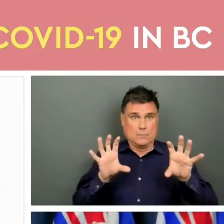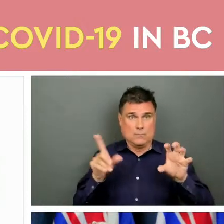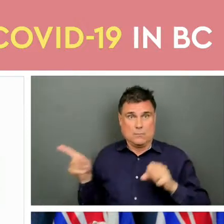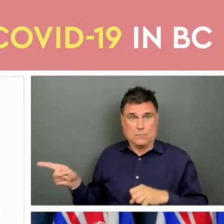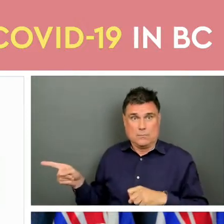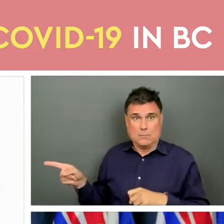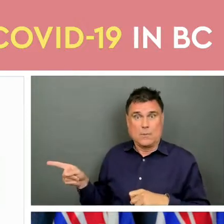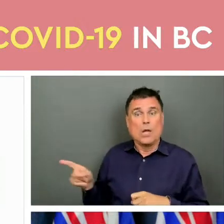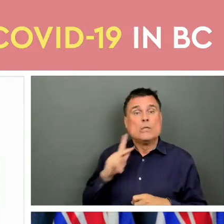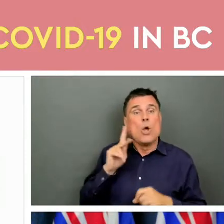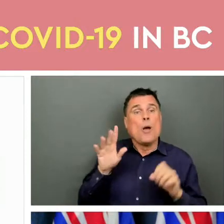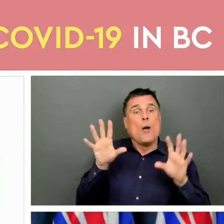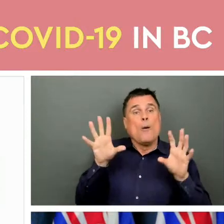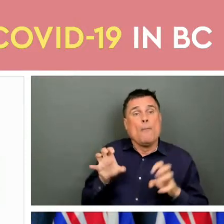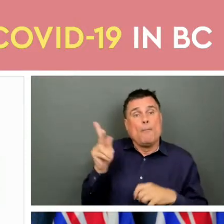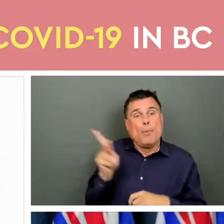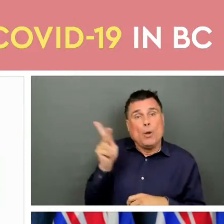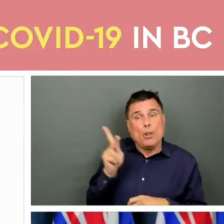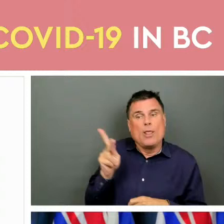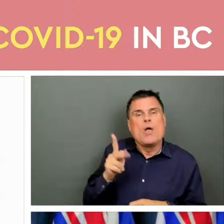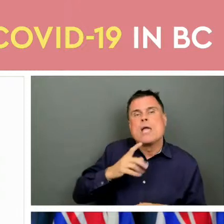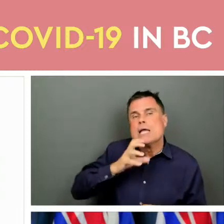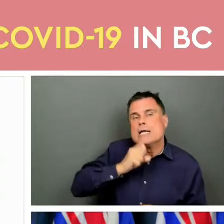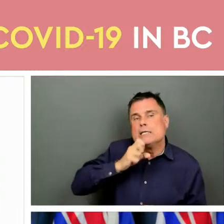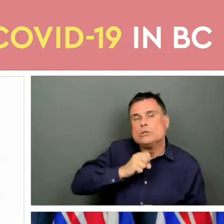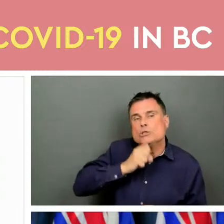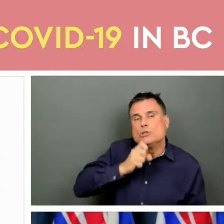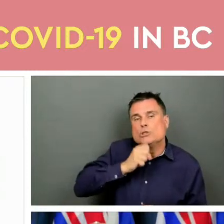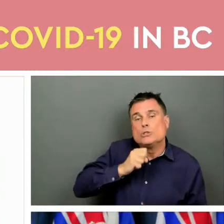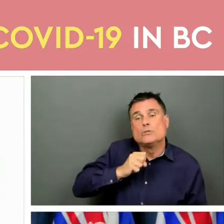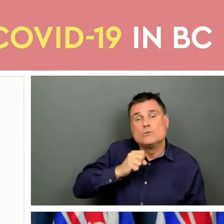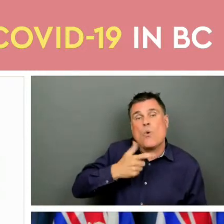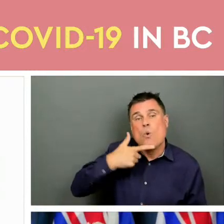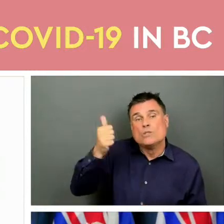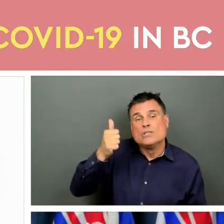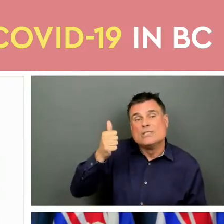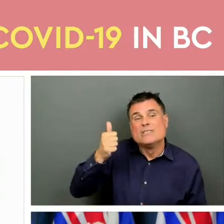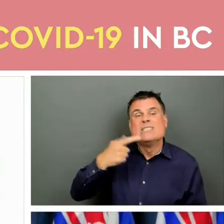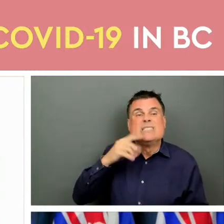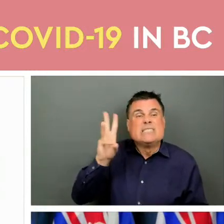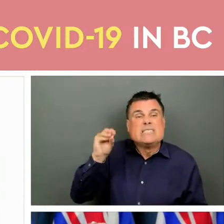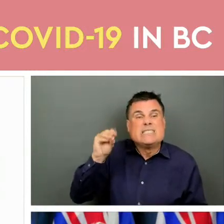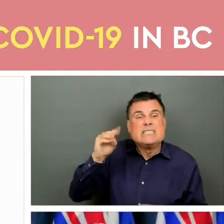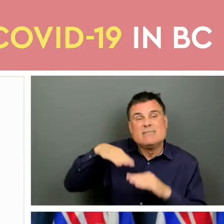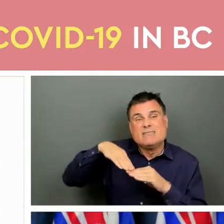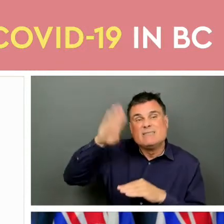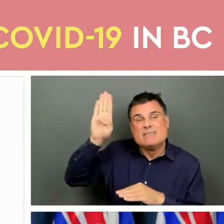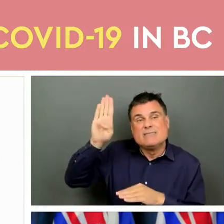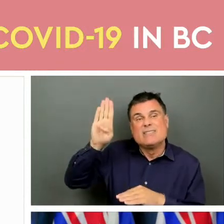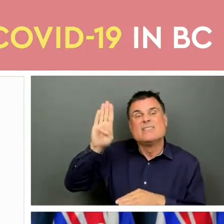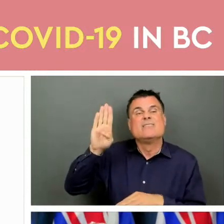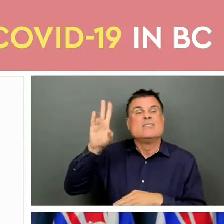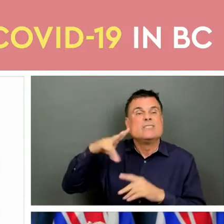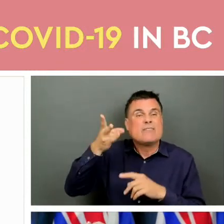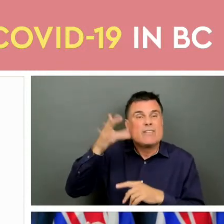are older, particularly people who are in their 60 to 79 or over 80 age group.